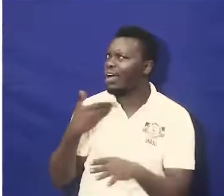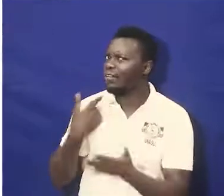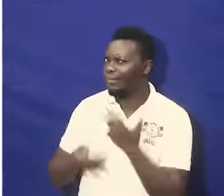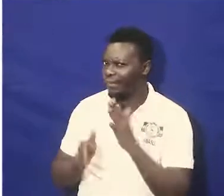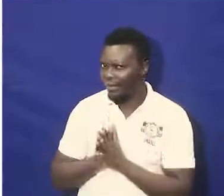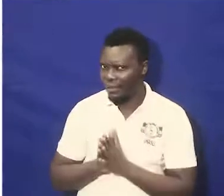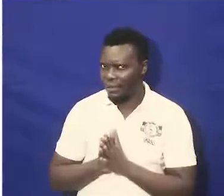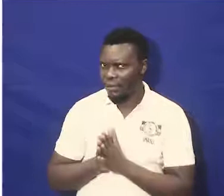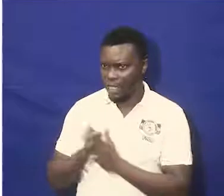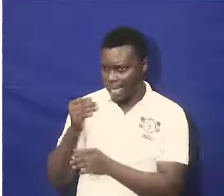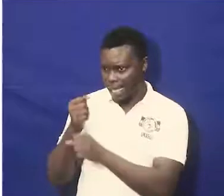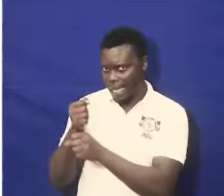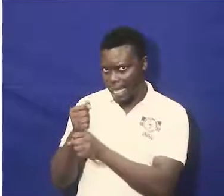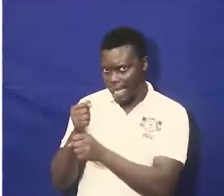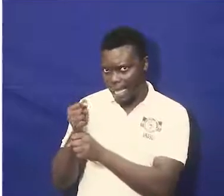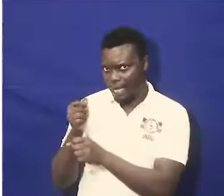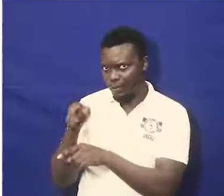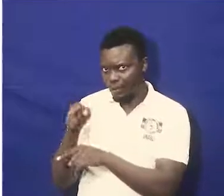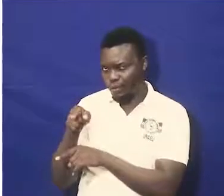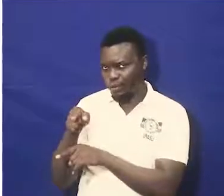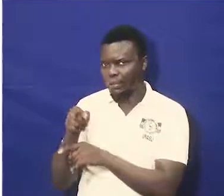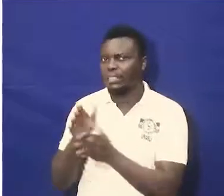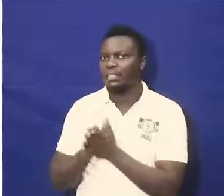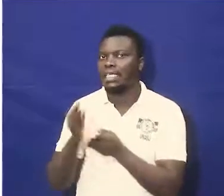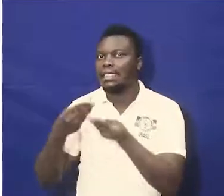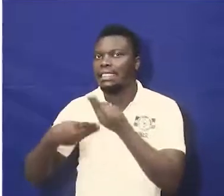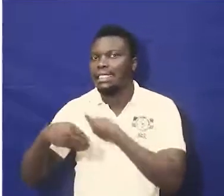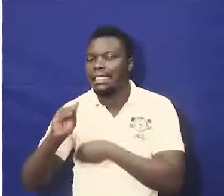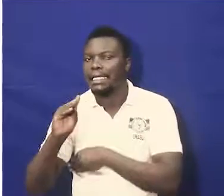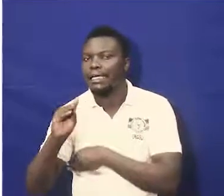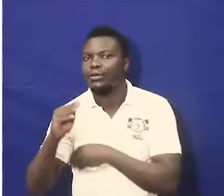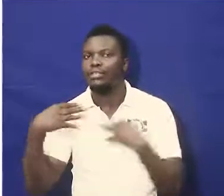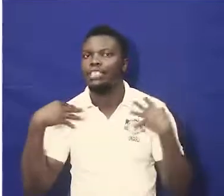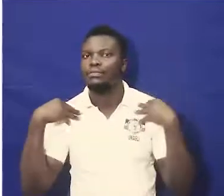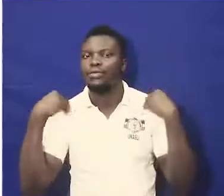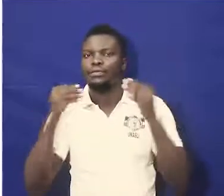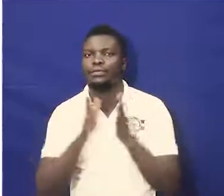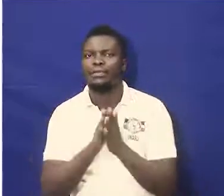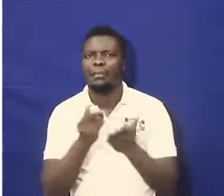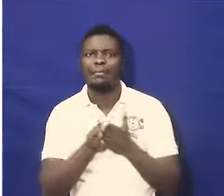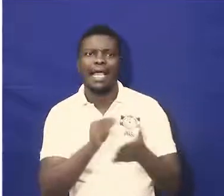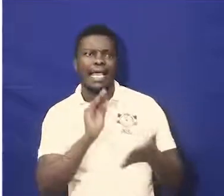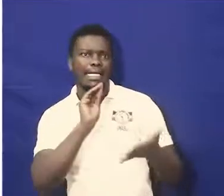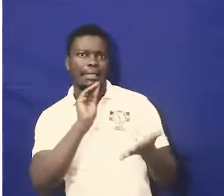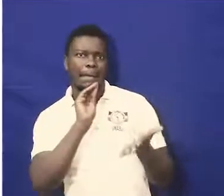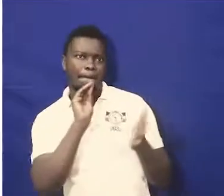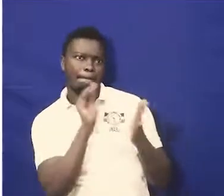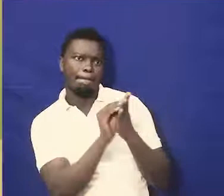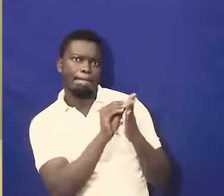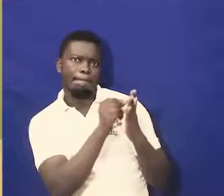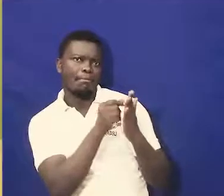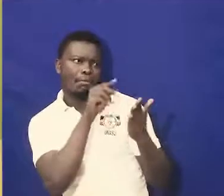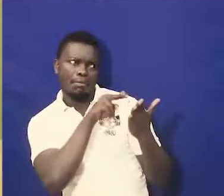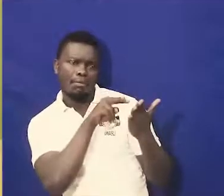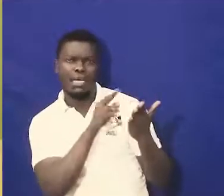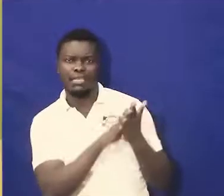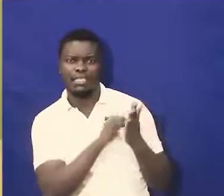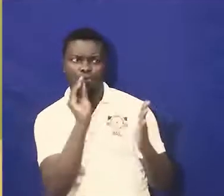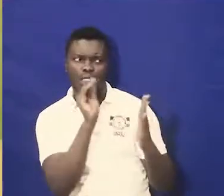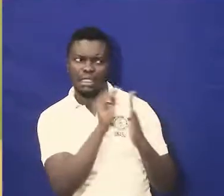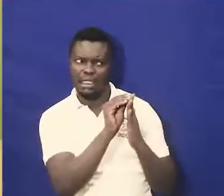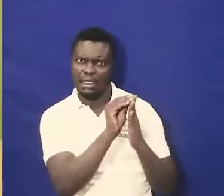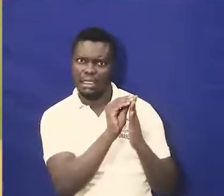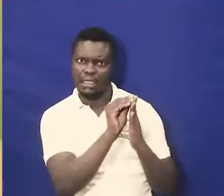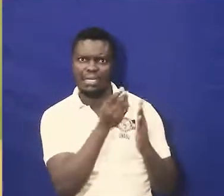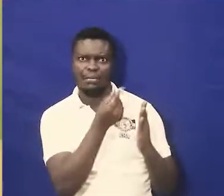Sarah buys a dress. The marked price is the price that you find showing